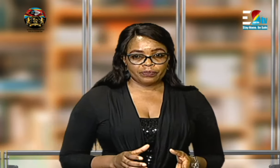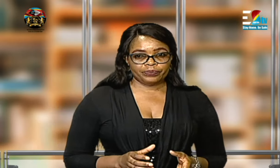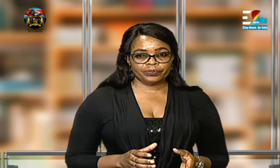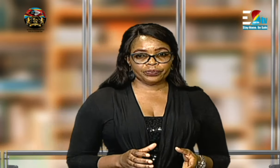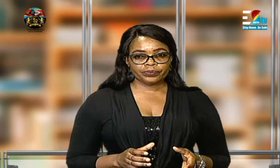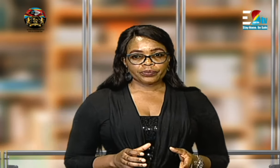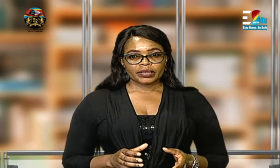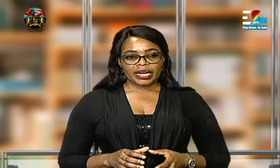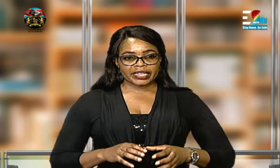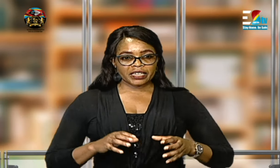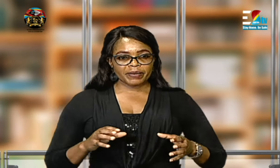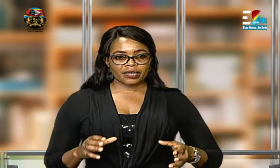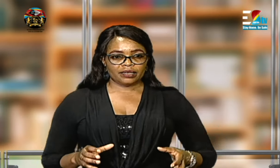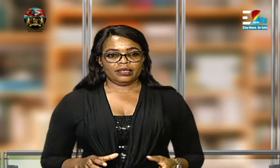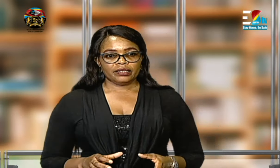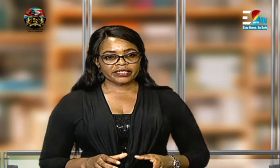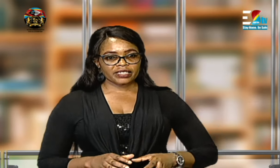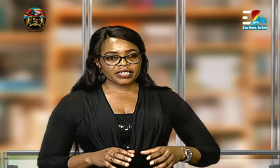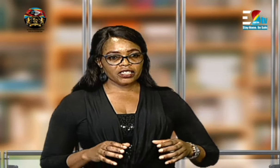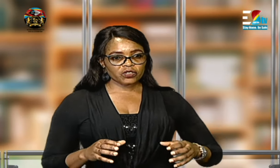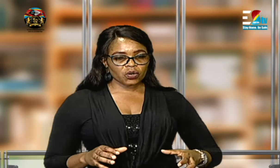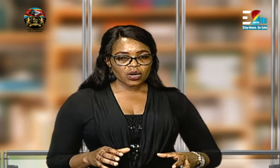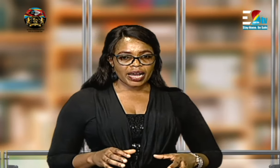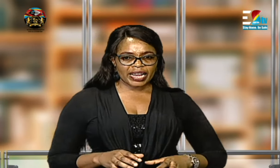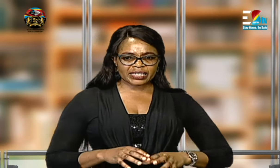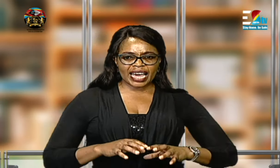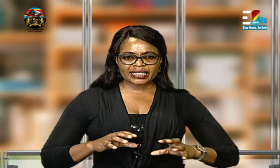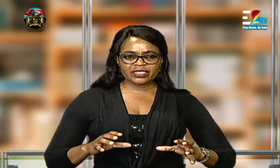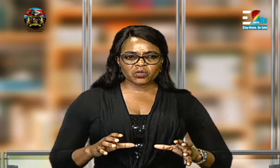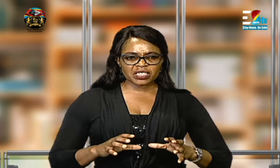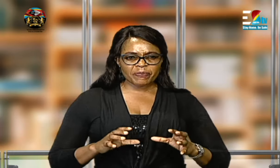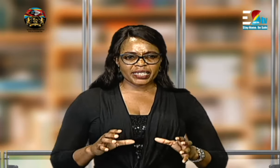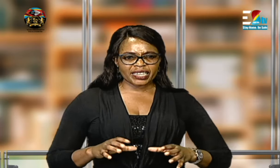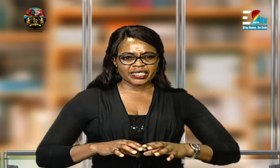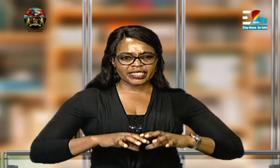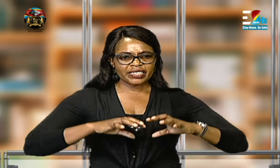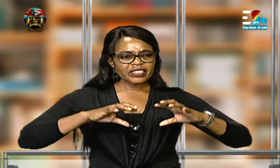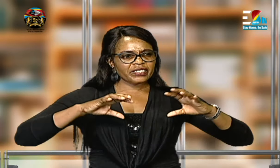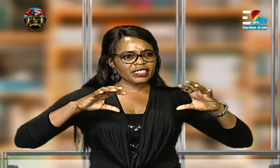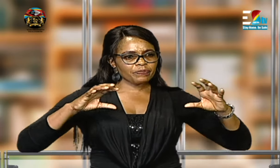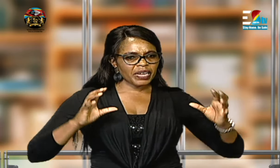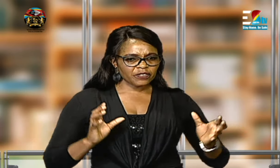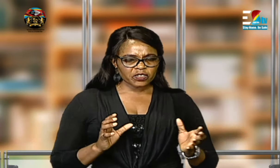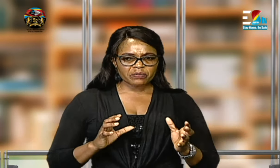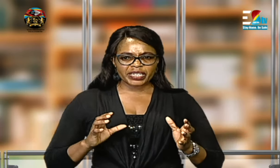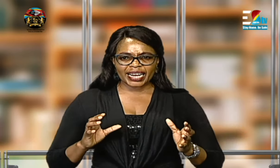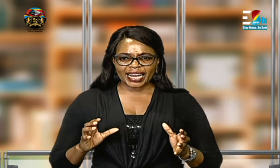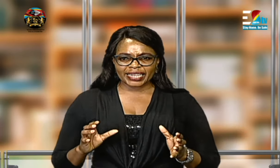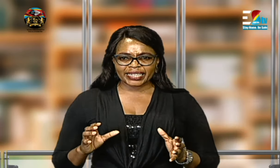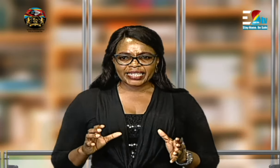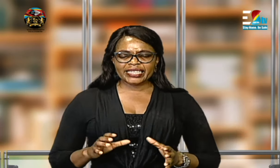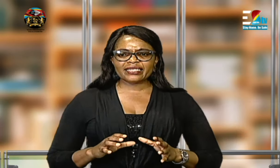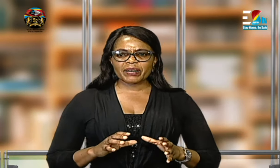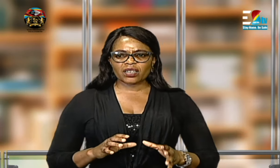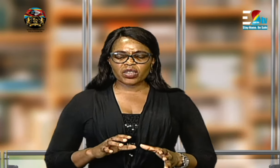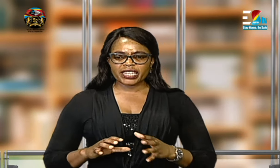netinongo ayibe nesingeniso ayicace nje ukuthi ibhaleke kanjani siphetfo